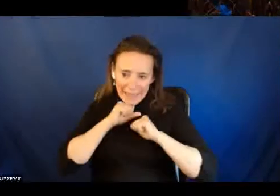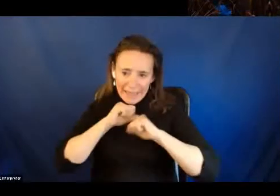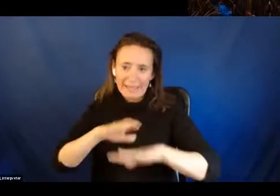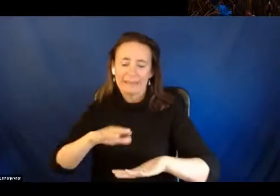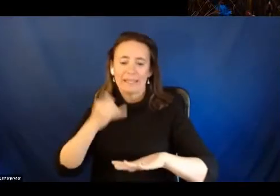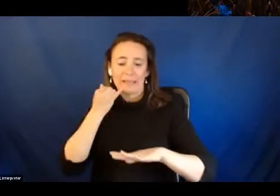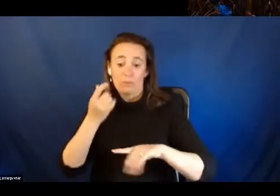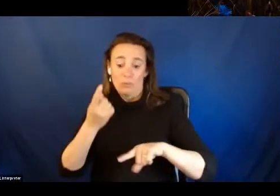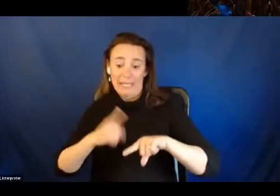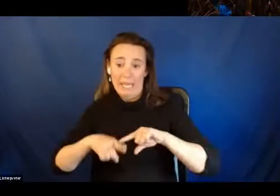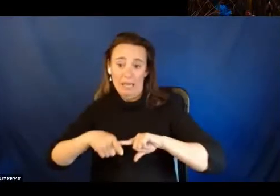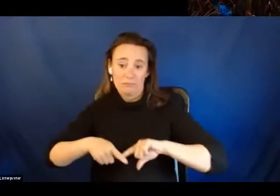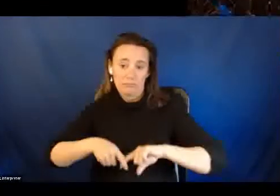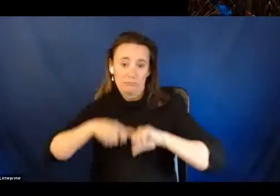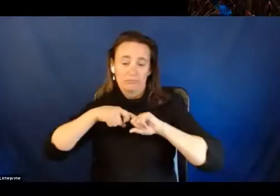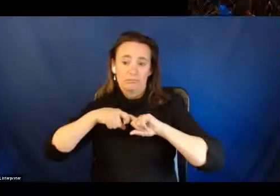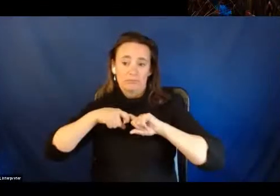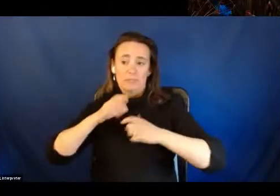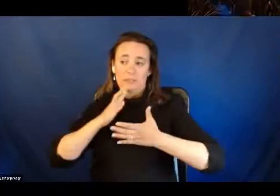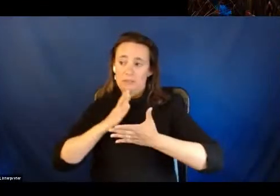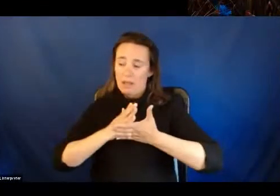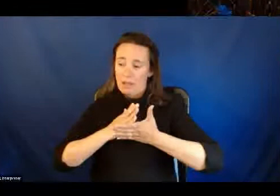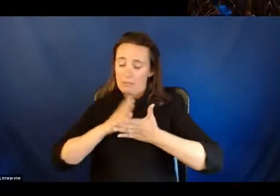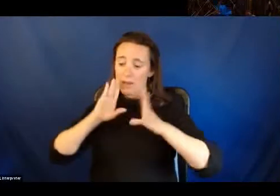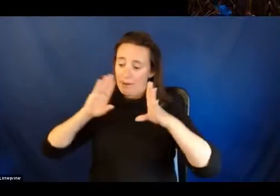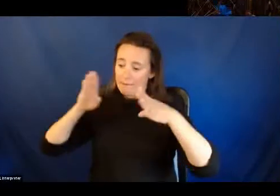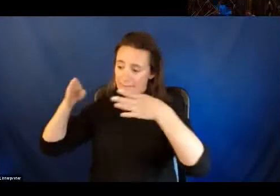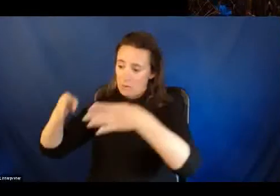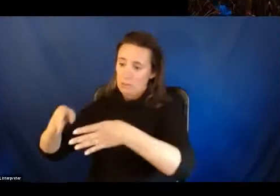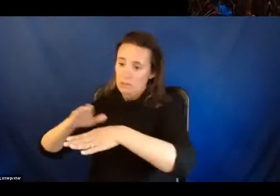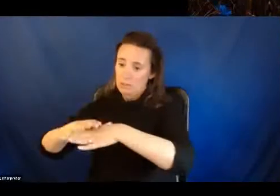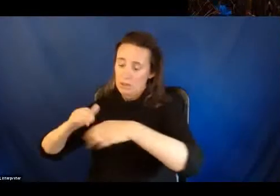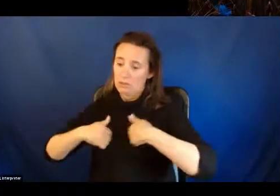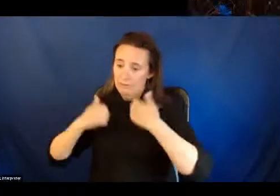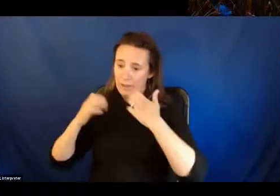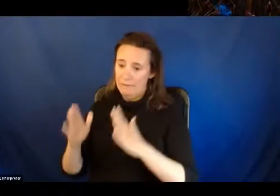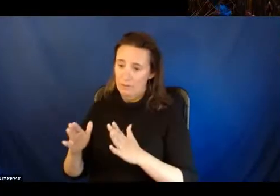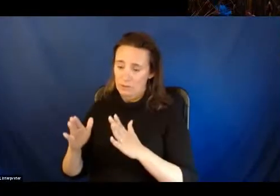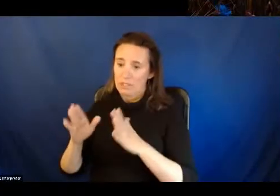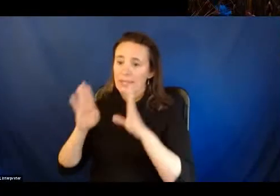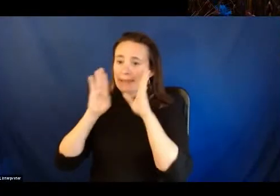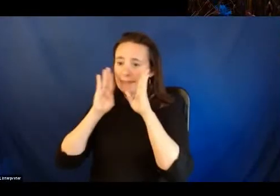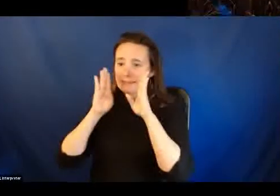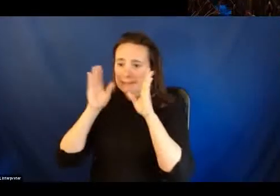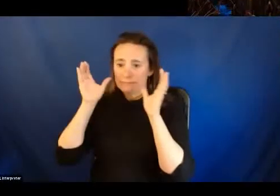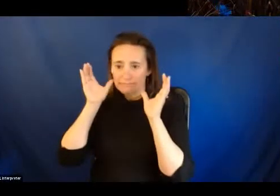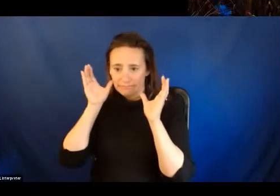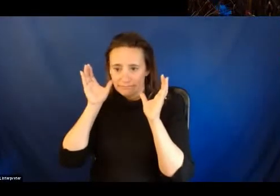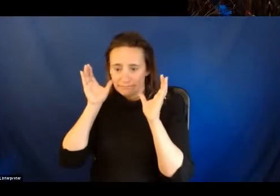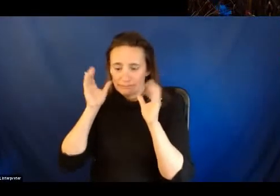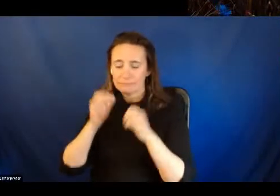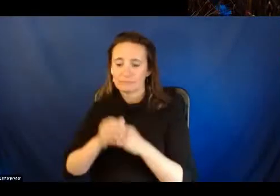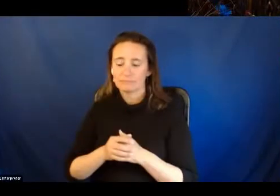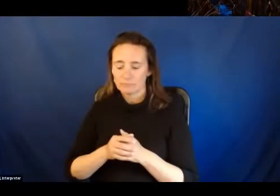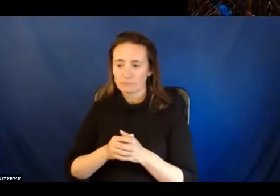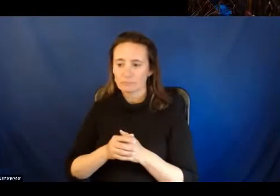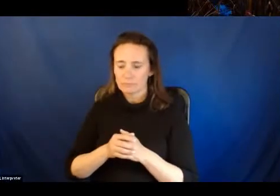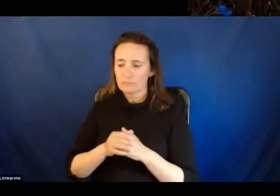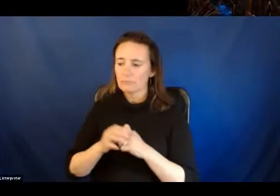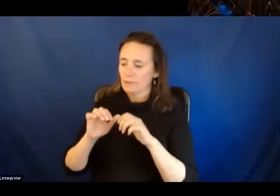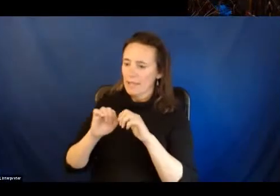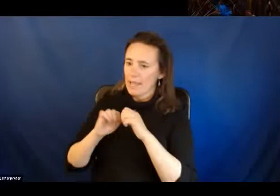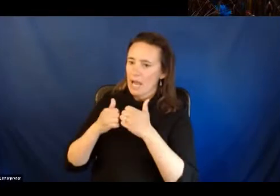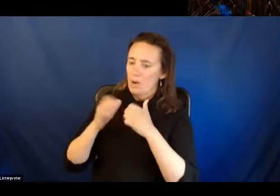we're doing, focus in on the survivor, and listen. The main way we center survivors' experiences and